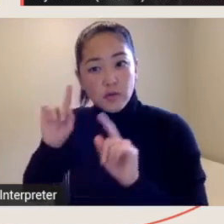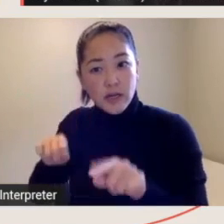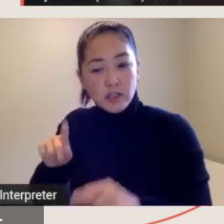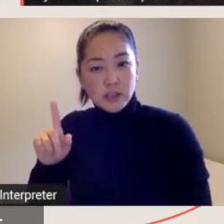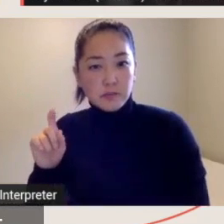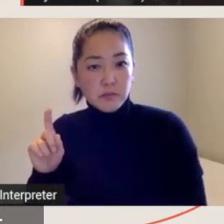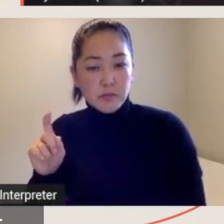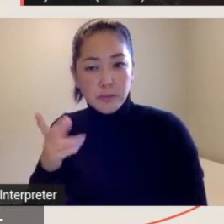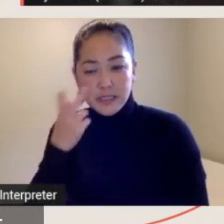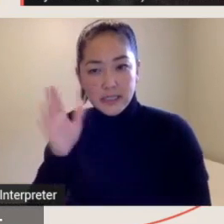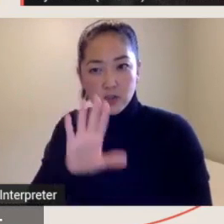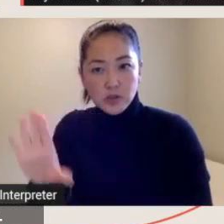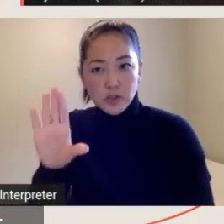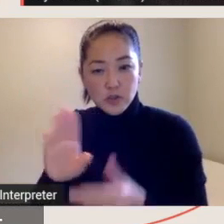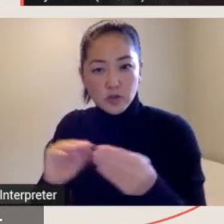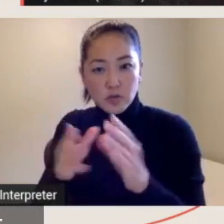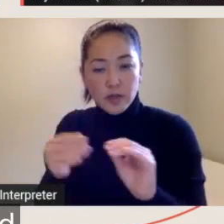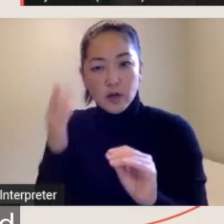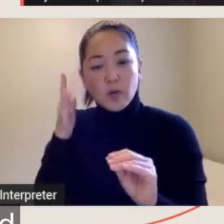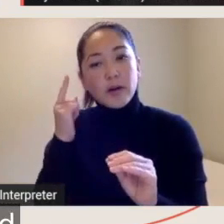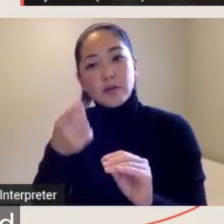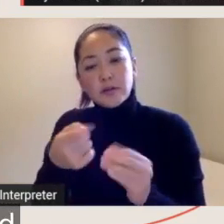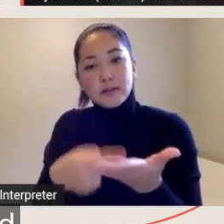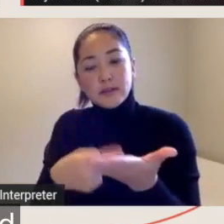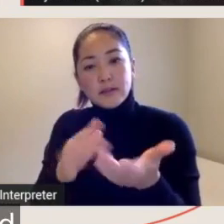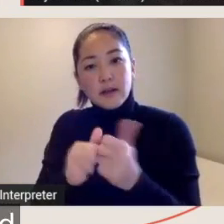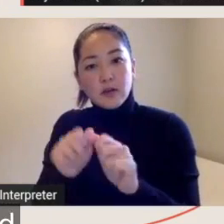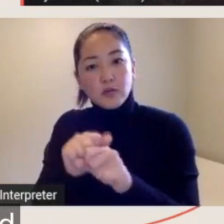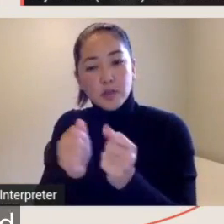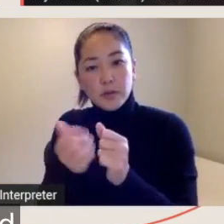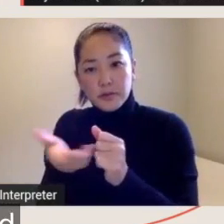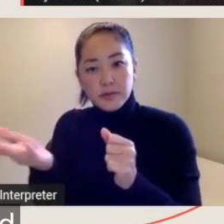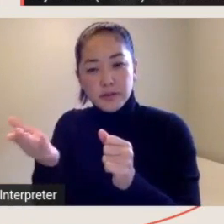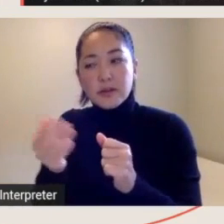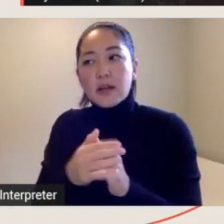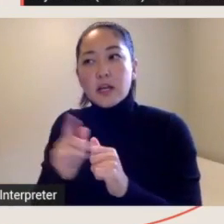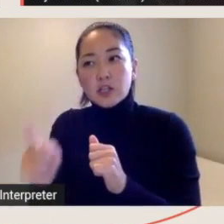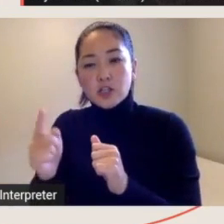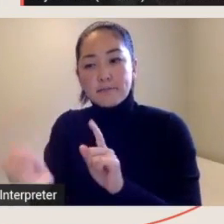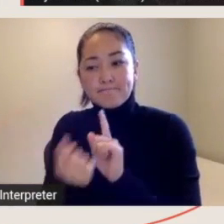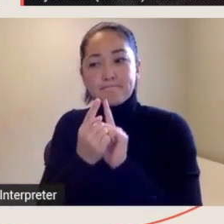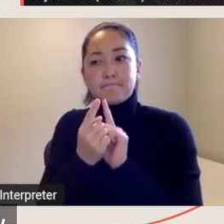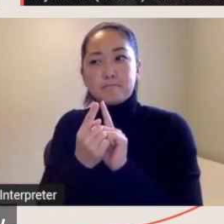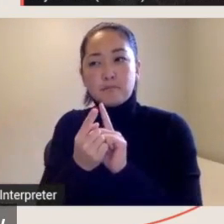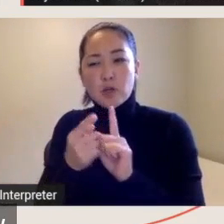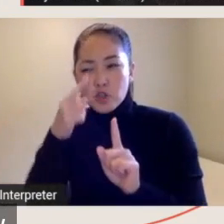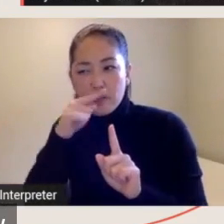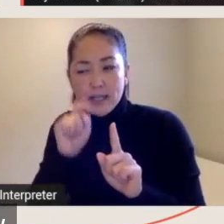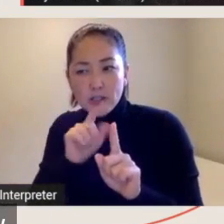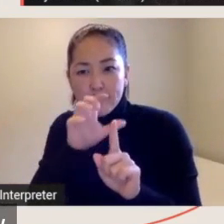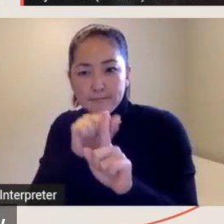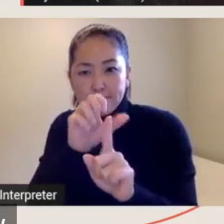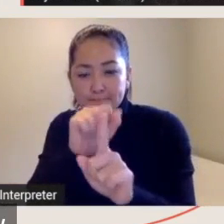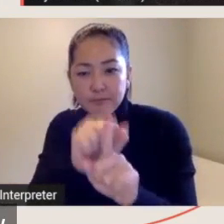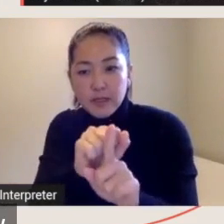and her story, because you talk about working with her on this film and how she approached you for certain moments and scenes to capture. So when she